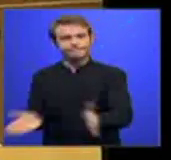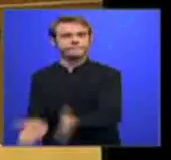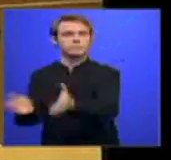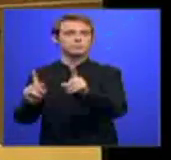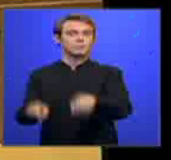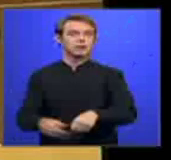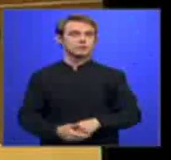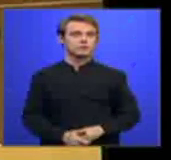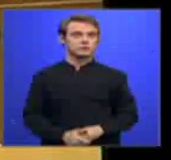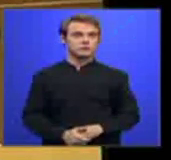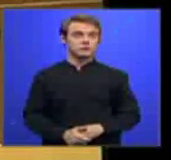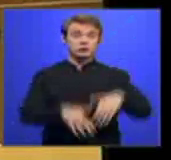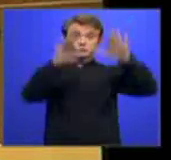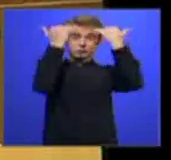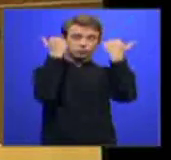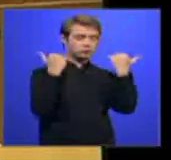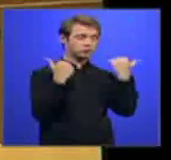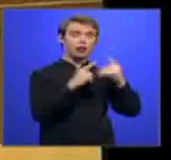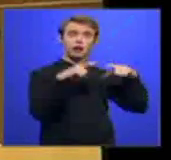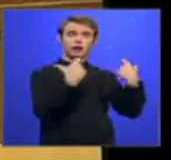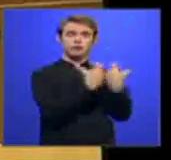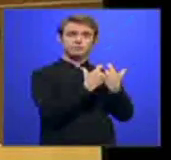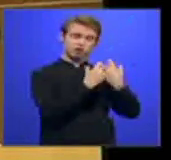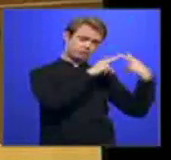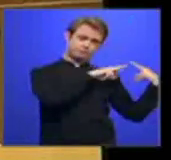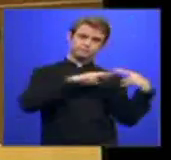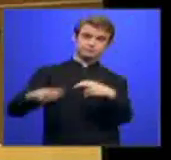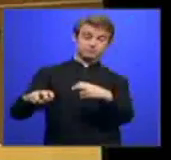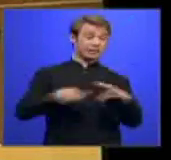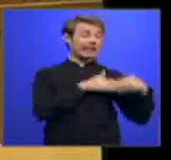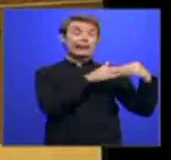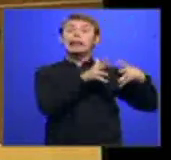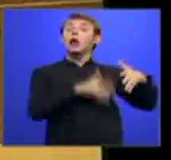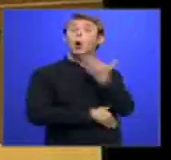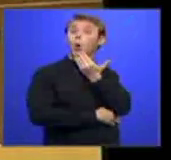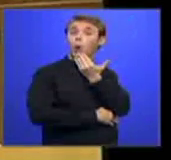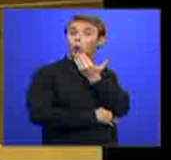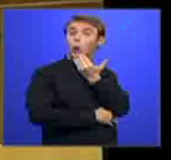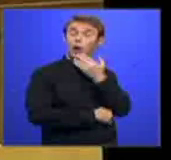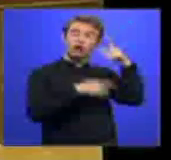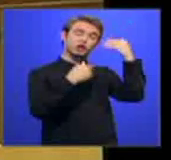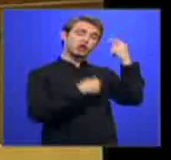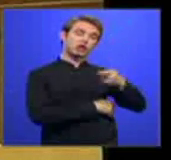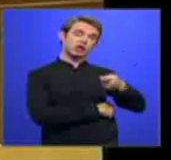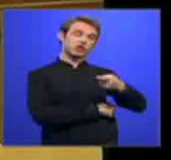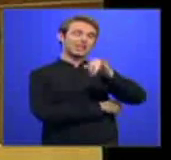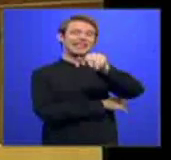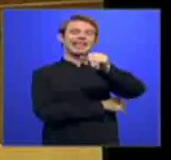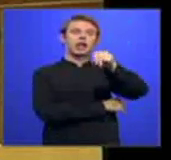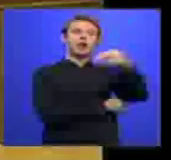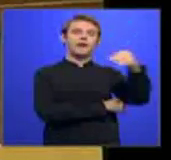The Judicial Commission of Inquiry, led by Judge Ian Faram, continues its